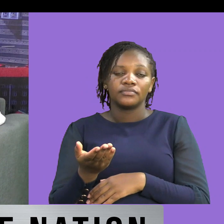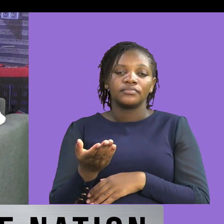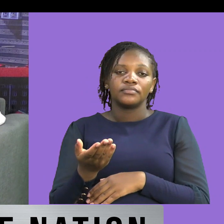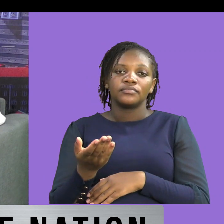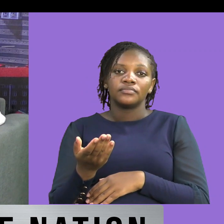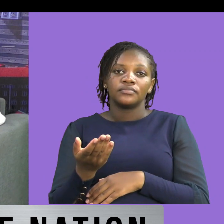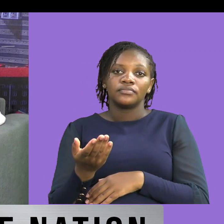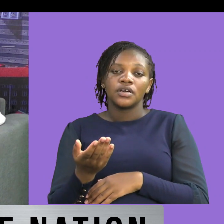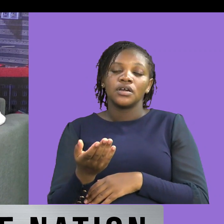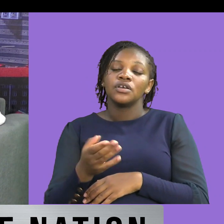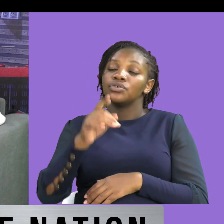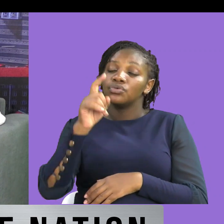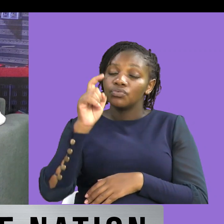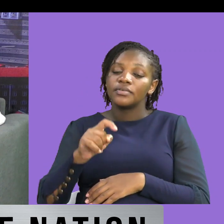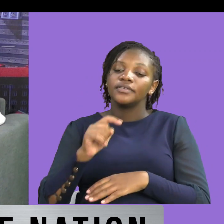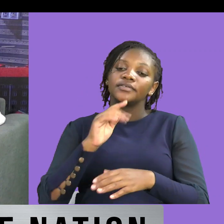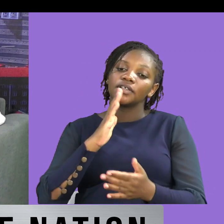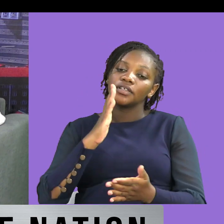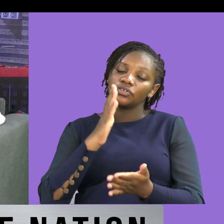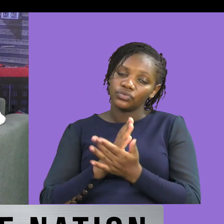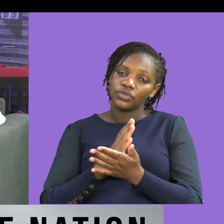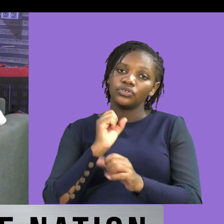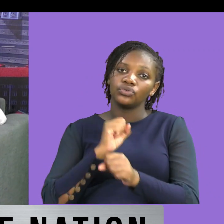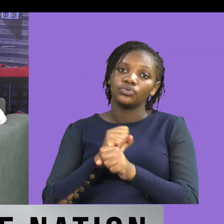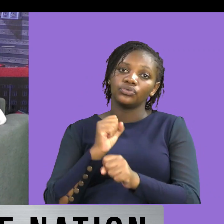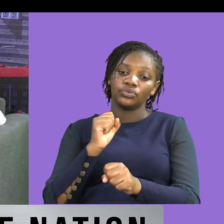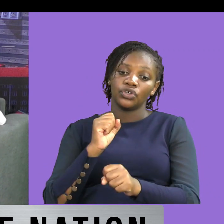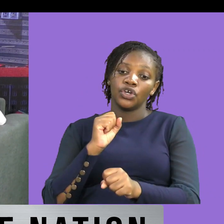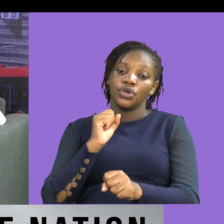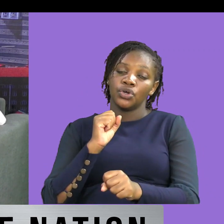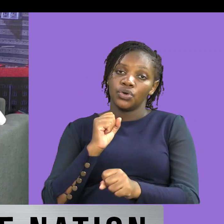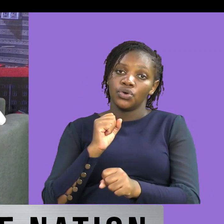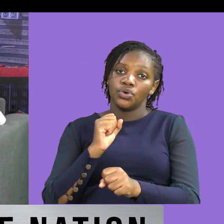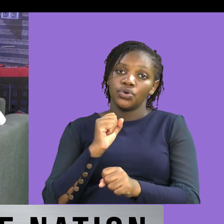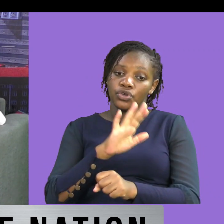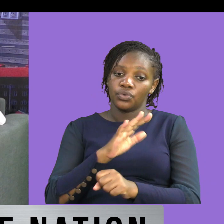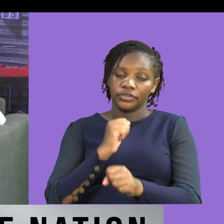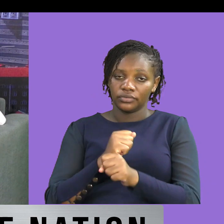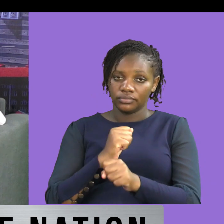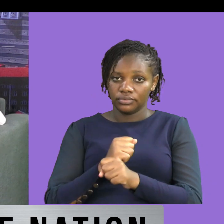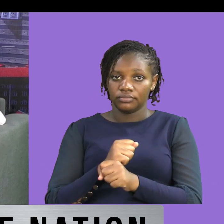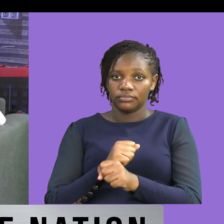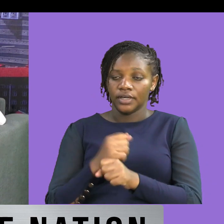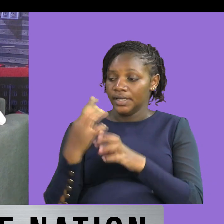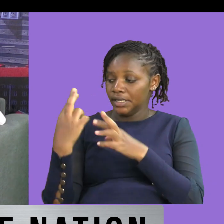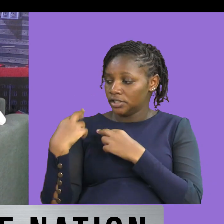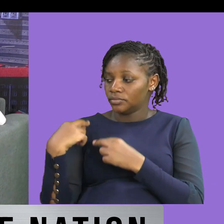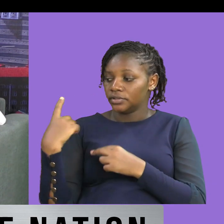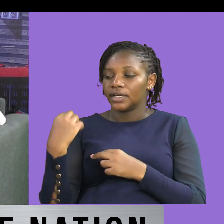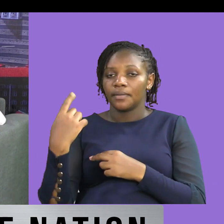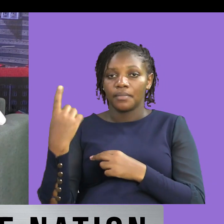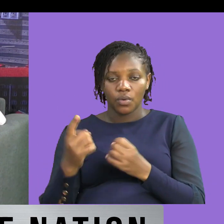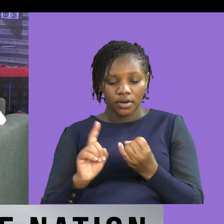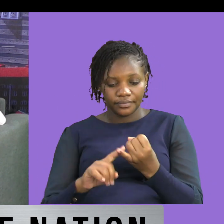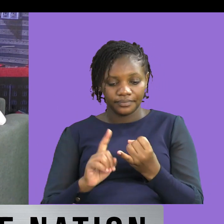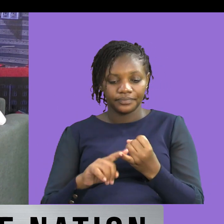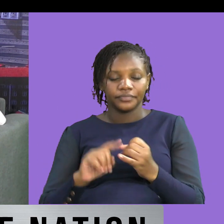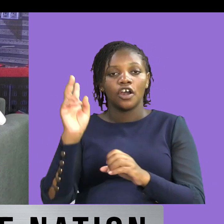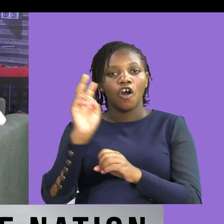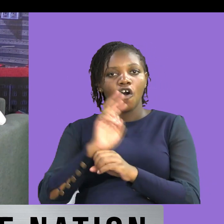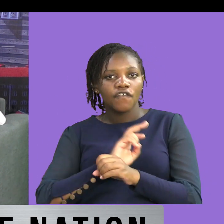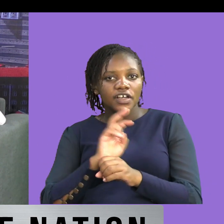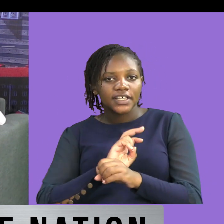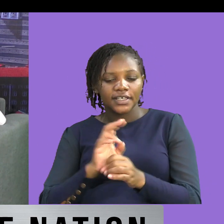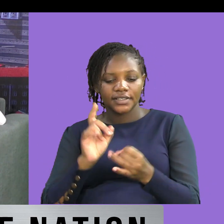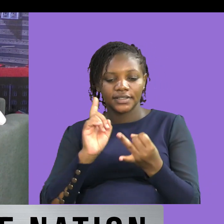all that. You need to make sure that you do your job. Your job is oversight, number one. Your job is representation, number two. Your job